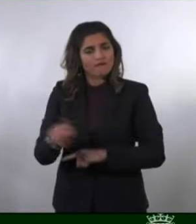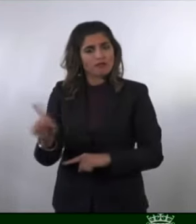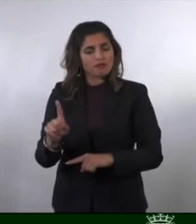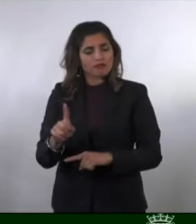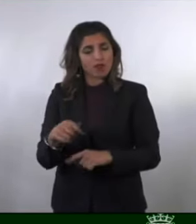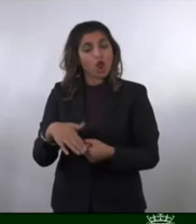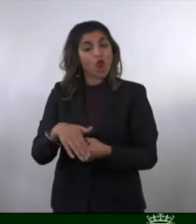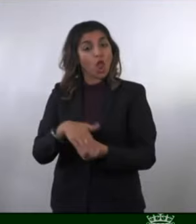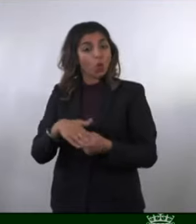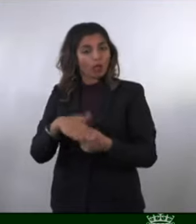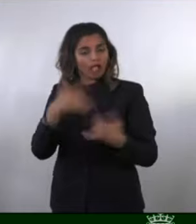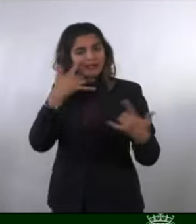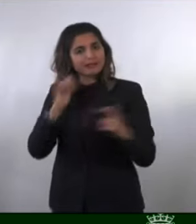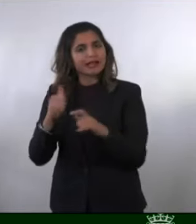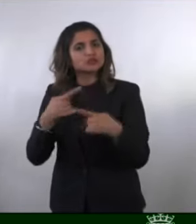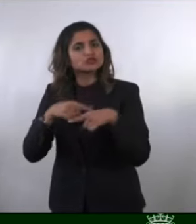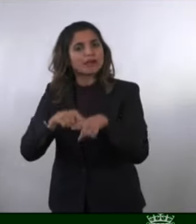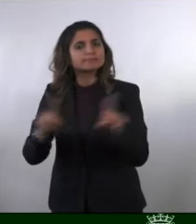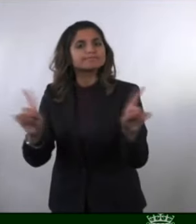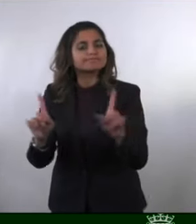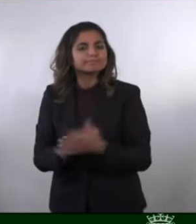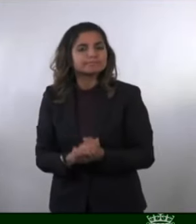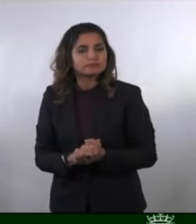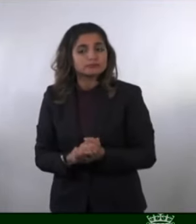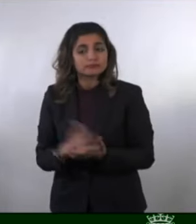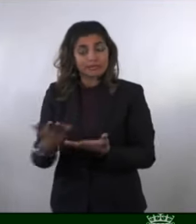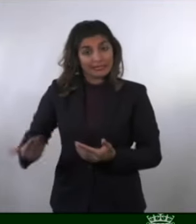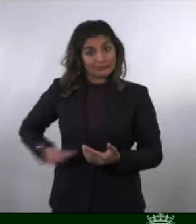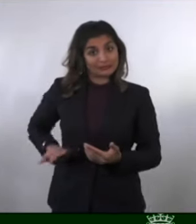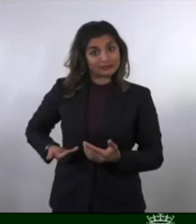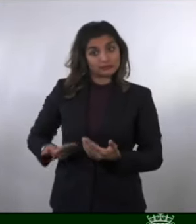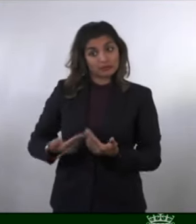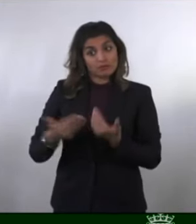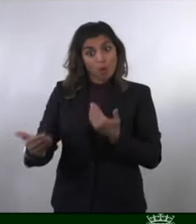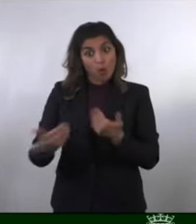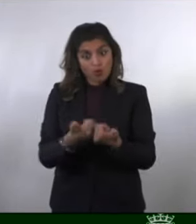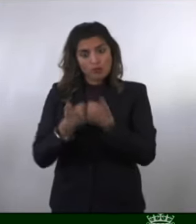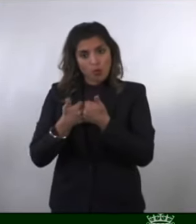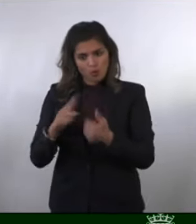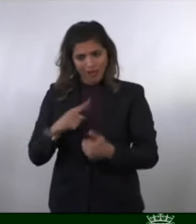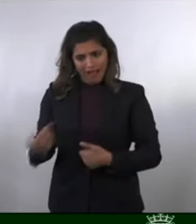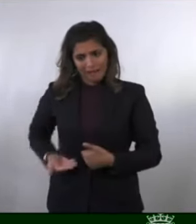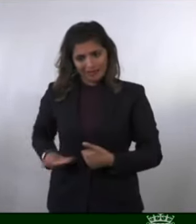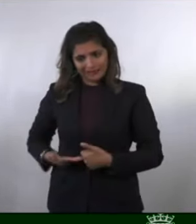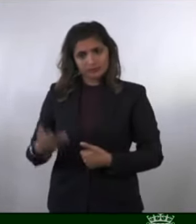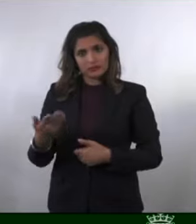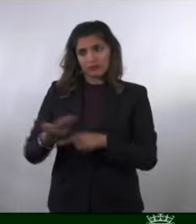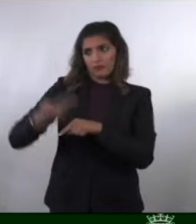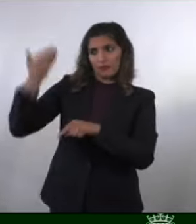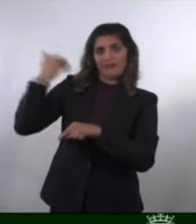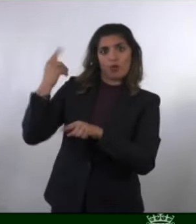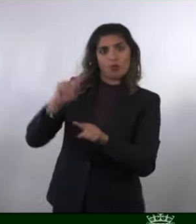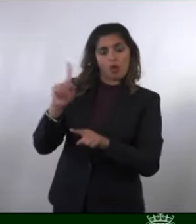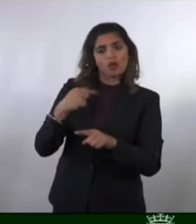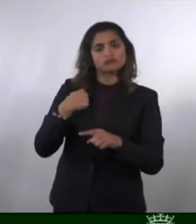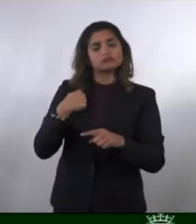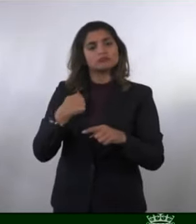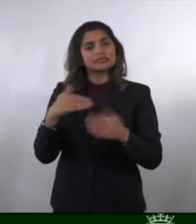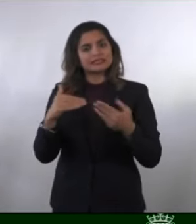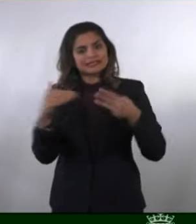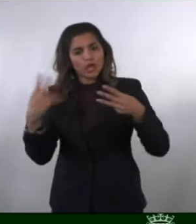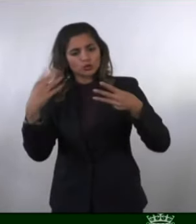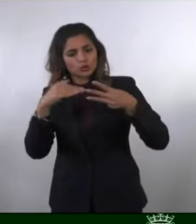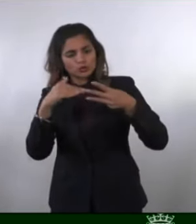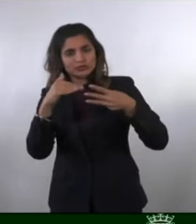and trace, additional support for businesses already in Tier 2 or 3 before the shutdown, and funding for the local